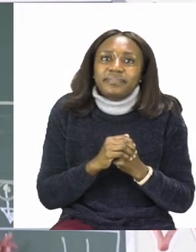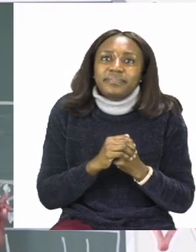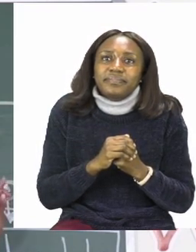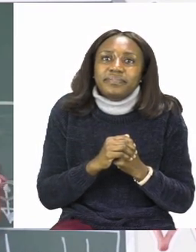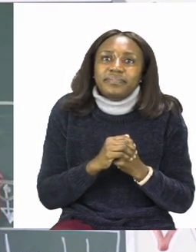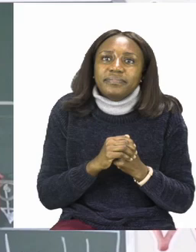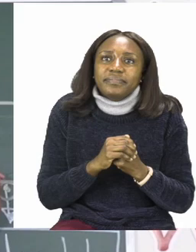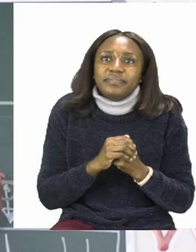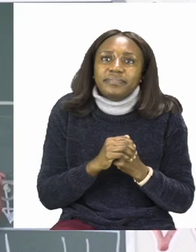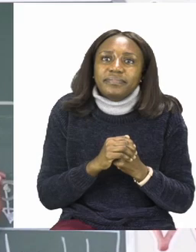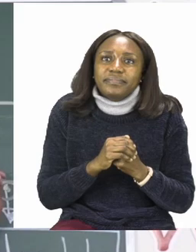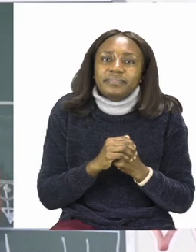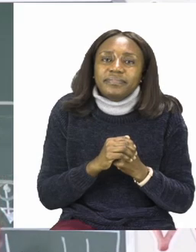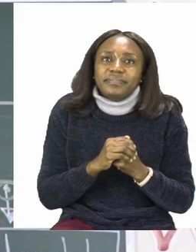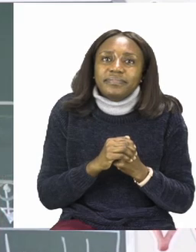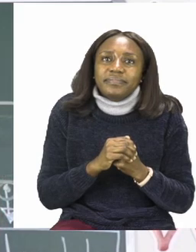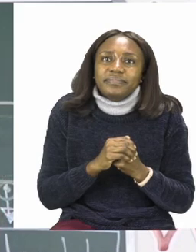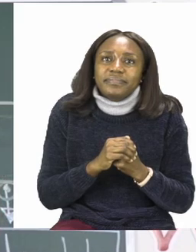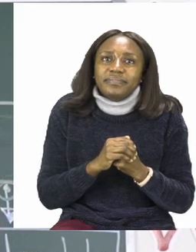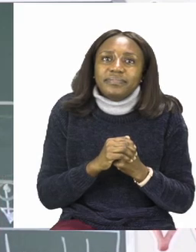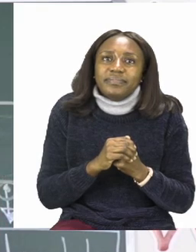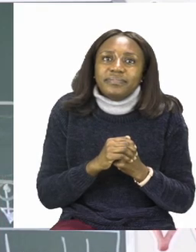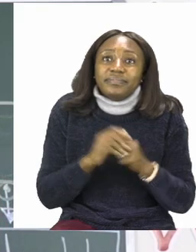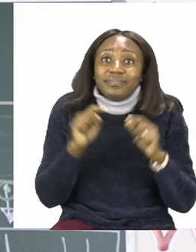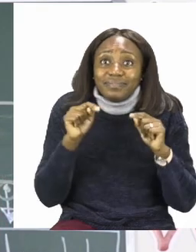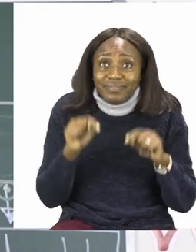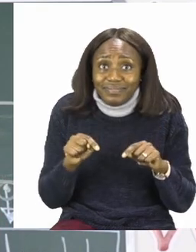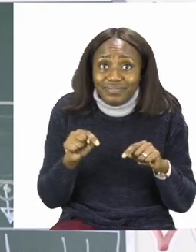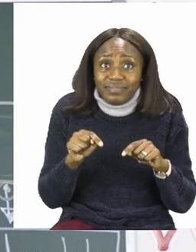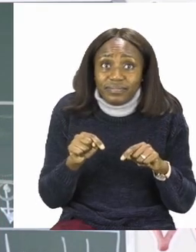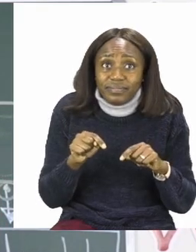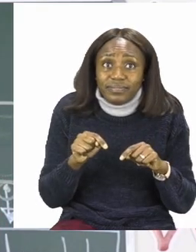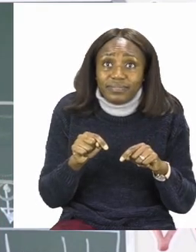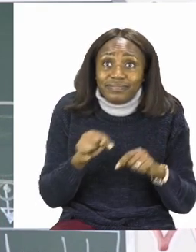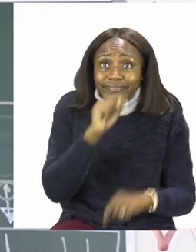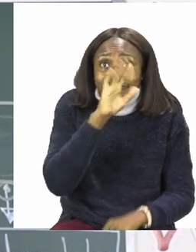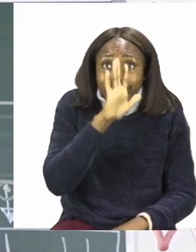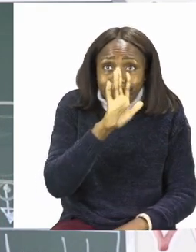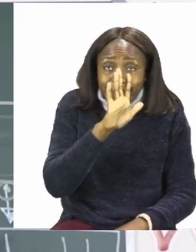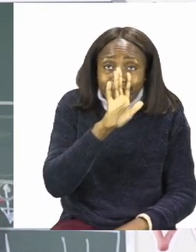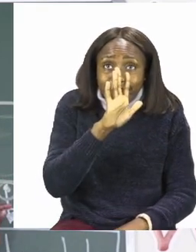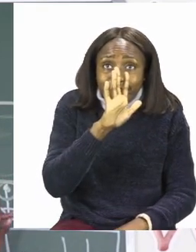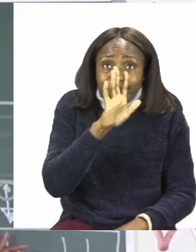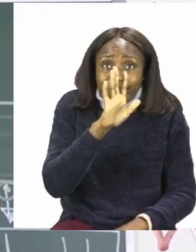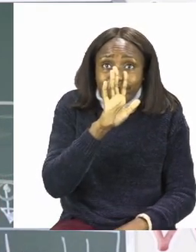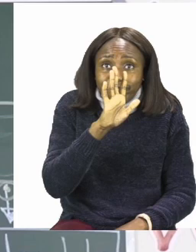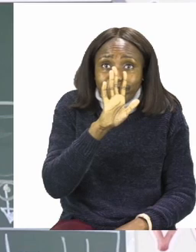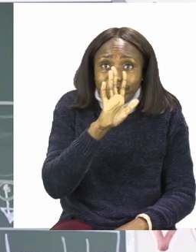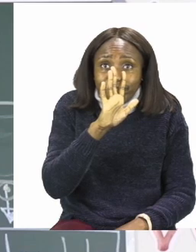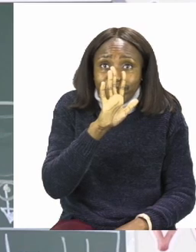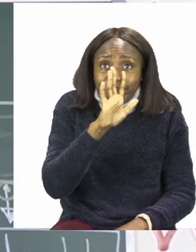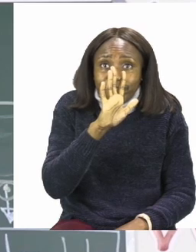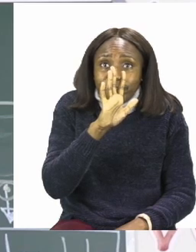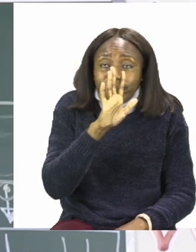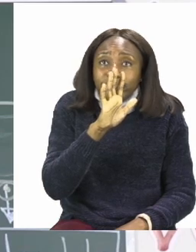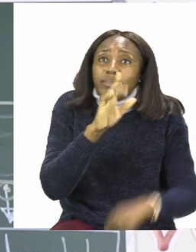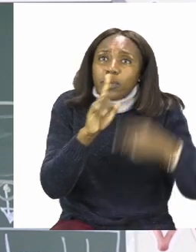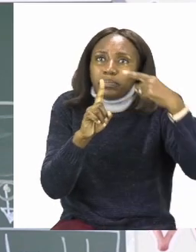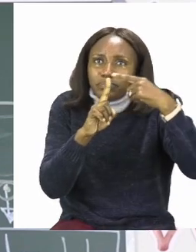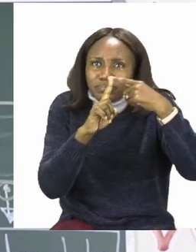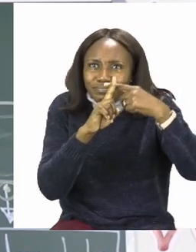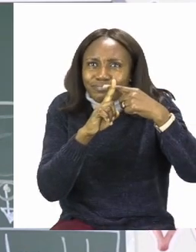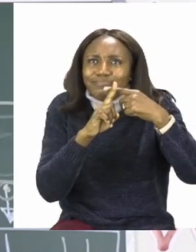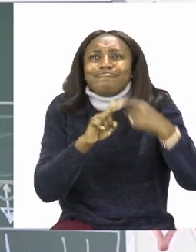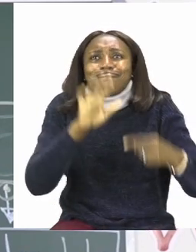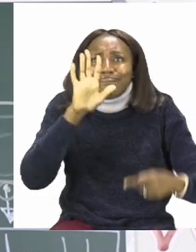answer 5. Now we're going to take our 5 and go down and double